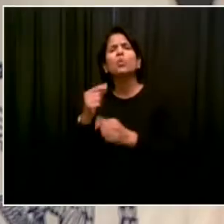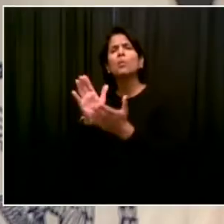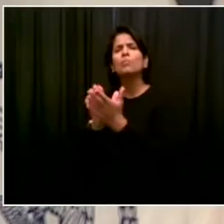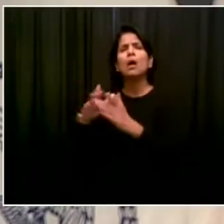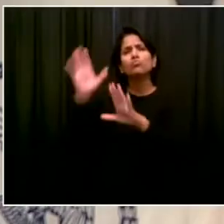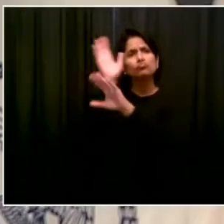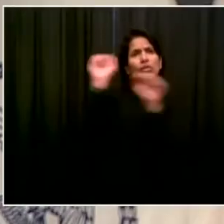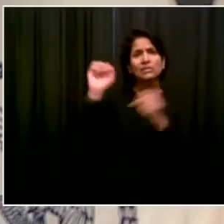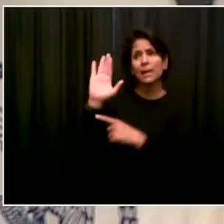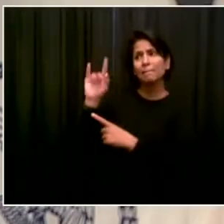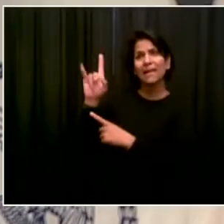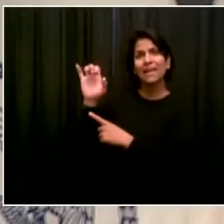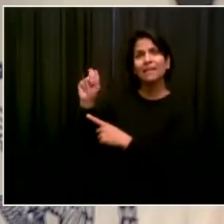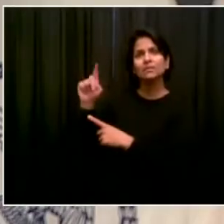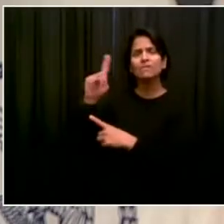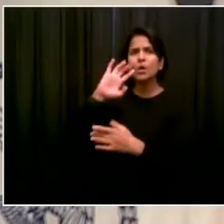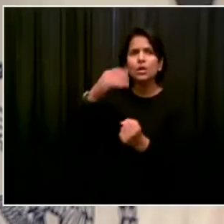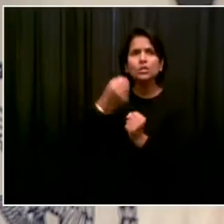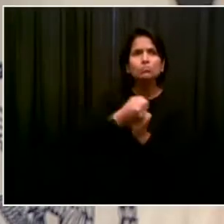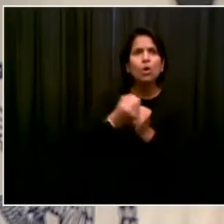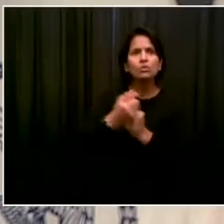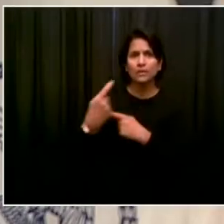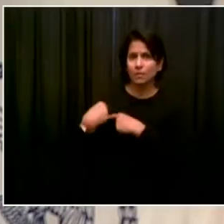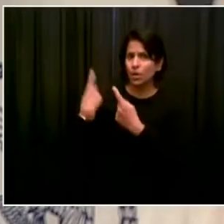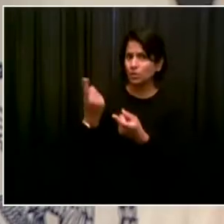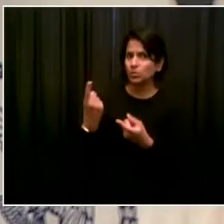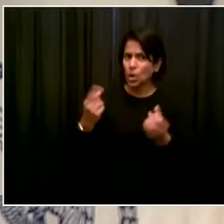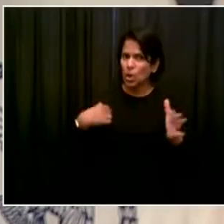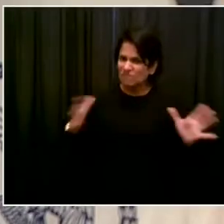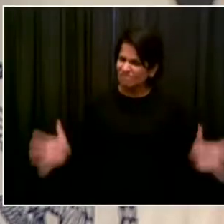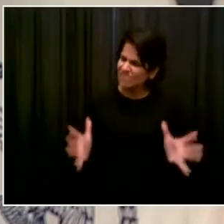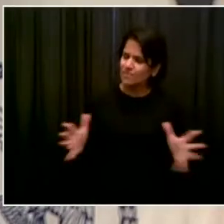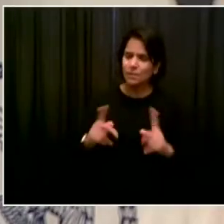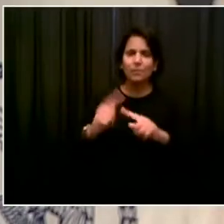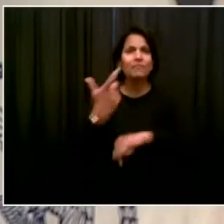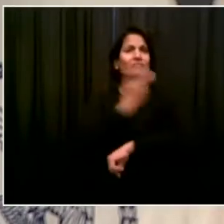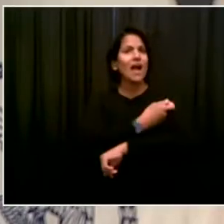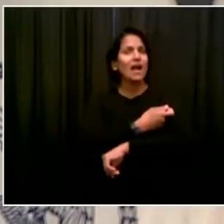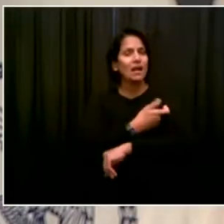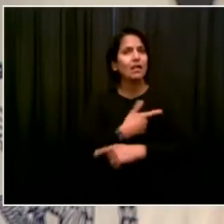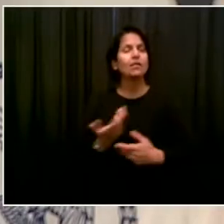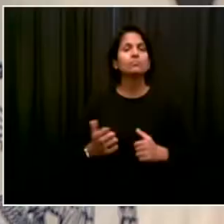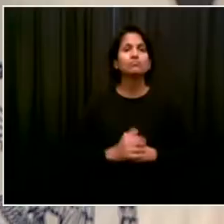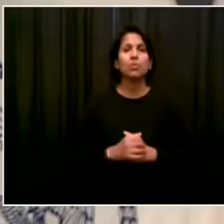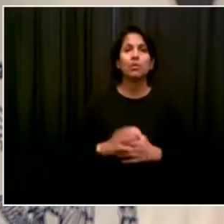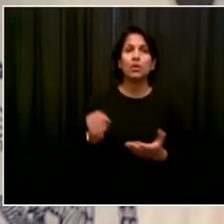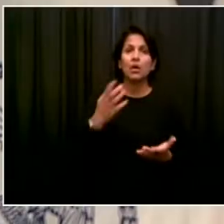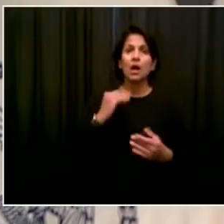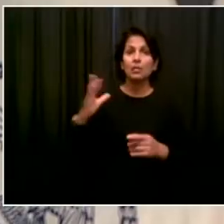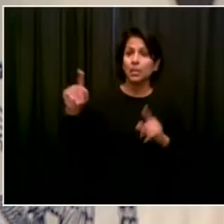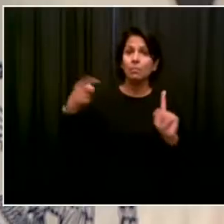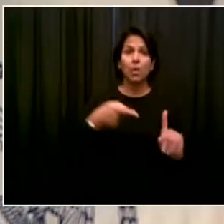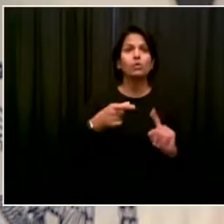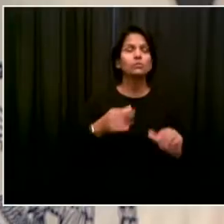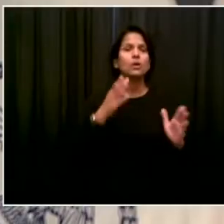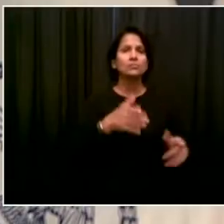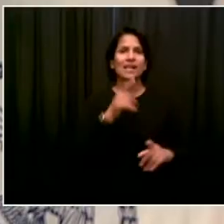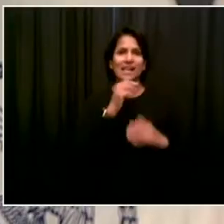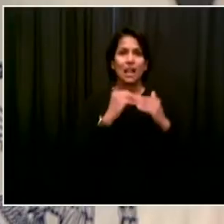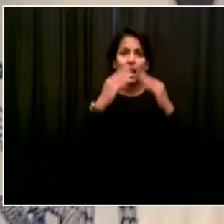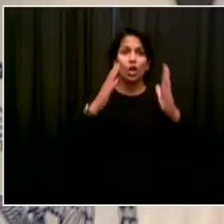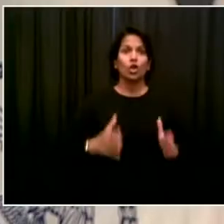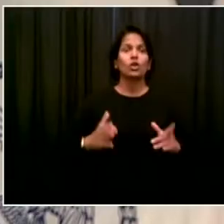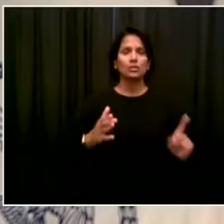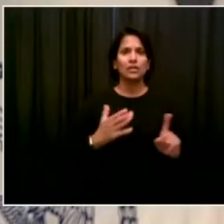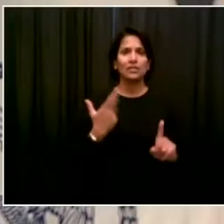That's what's going to save this nation. And one of the leaders who has put together this absolutely awesome effort, we're so